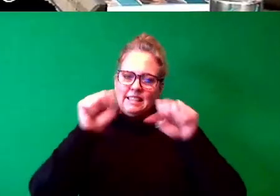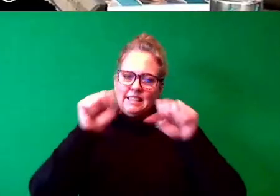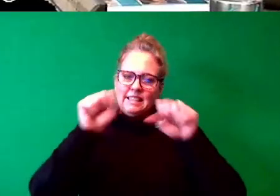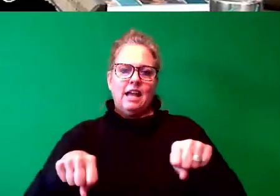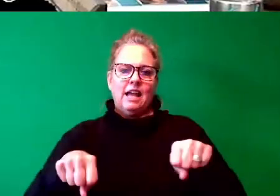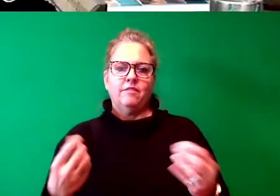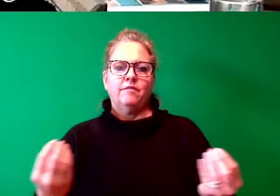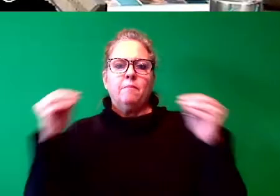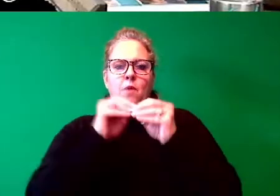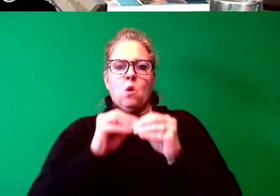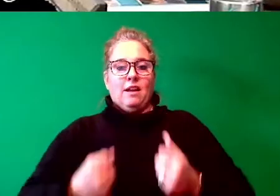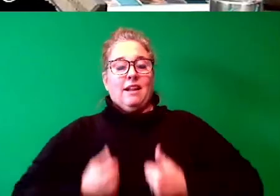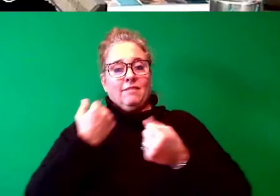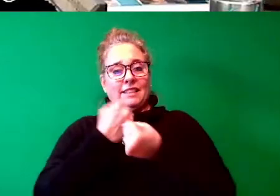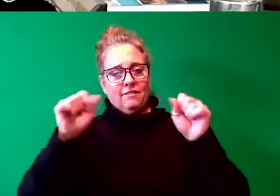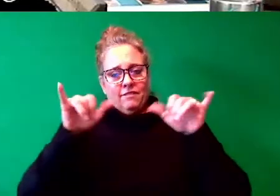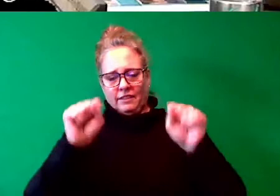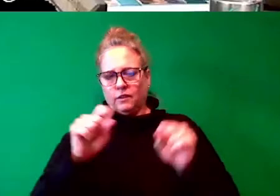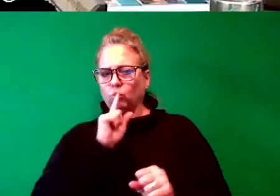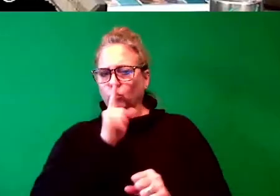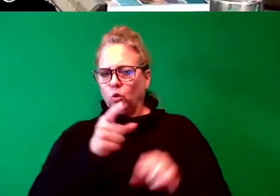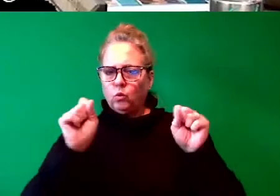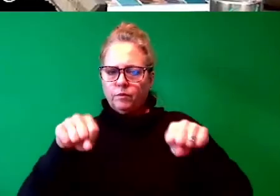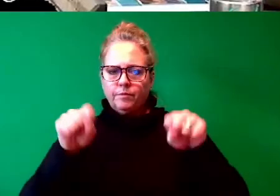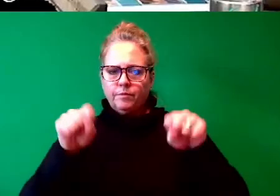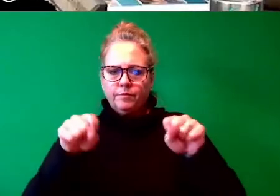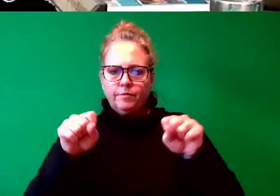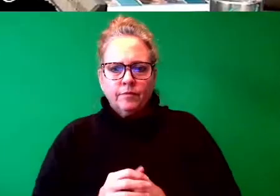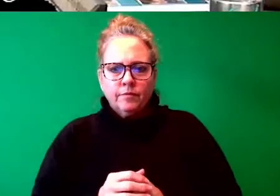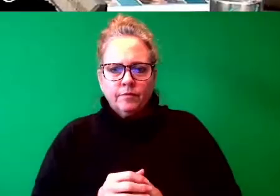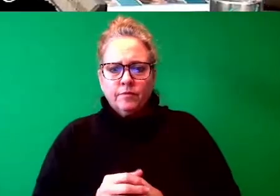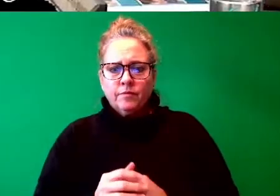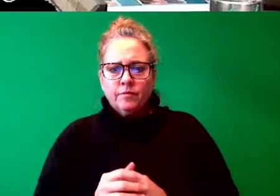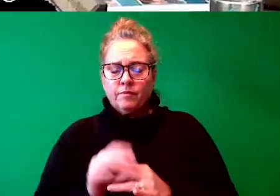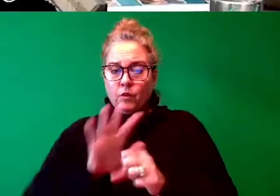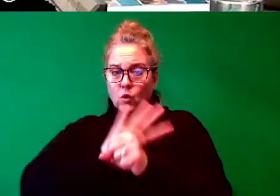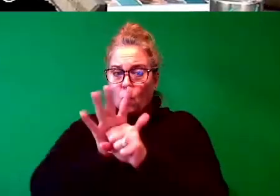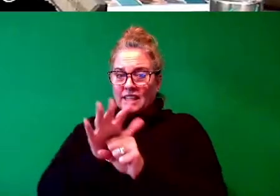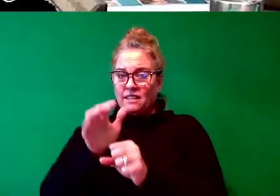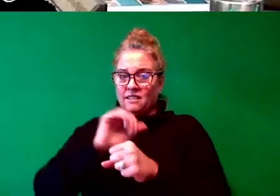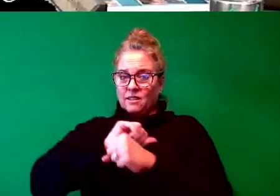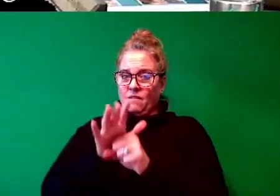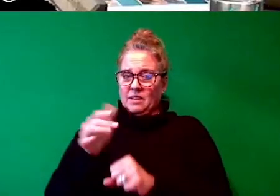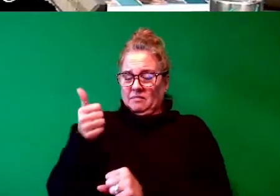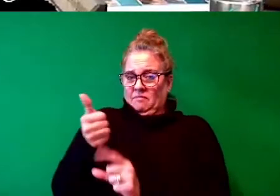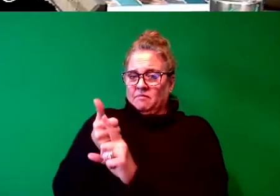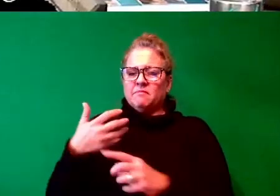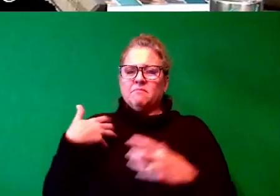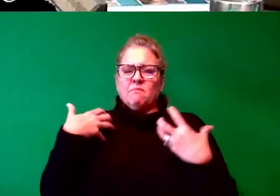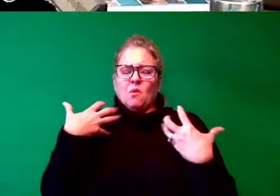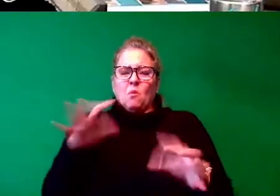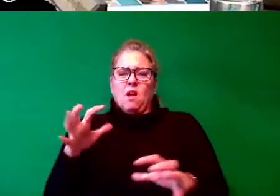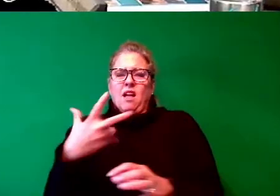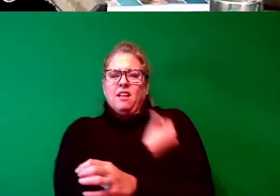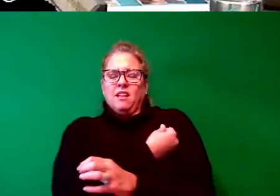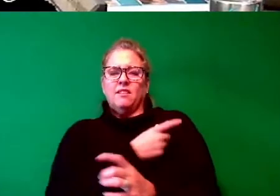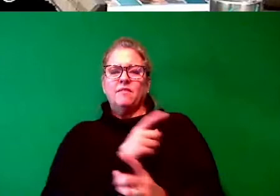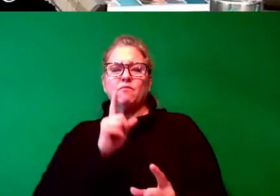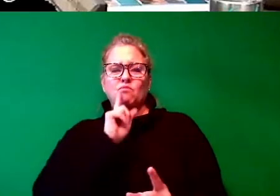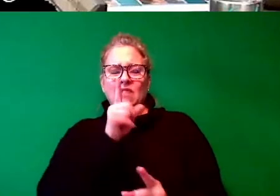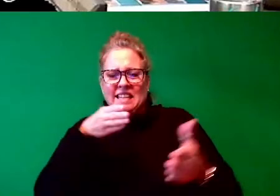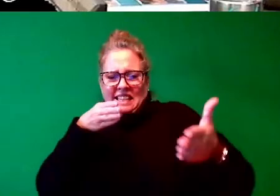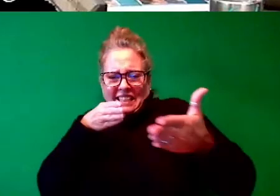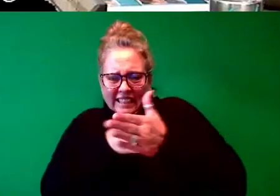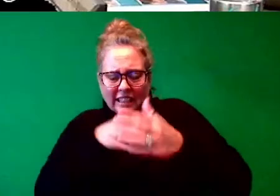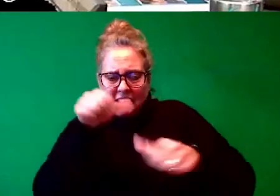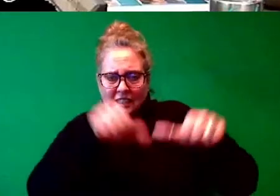therapies. To reject COVID-19 vaccines is not only anti-scientific, it is selfish.